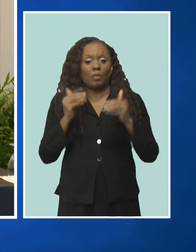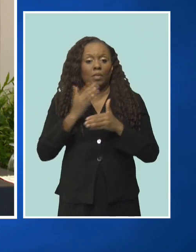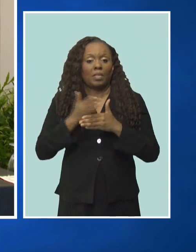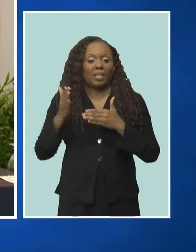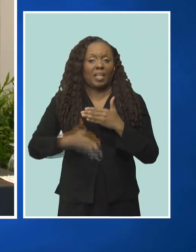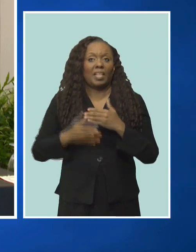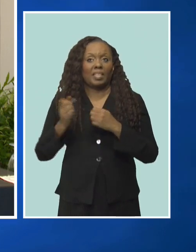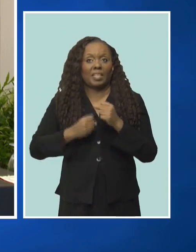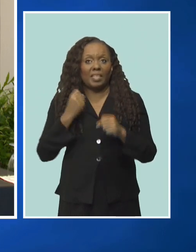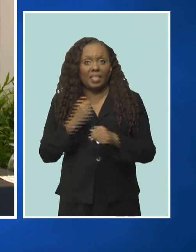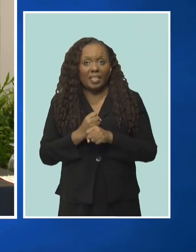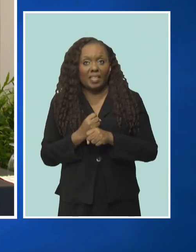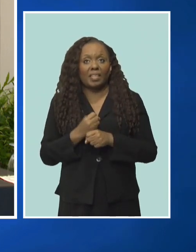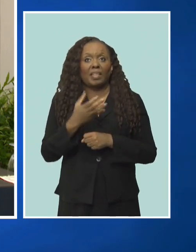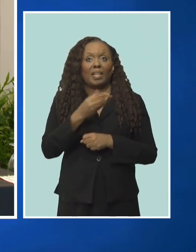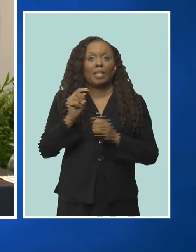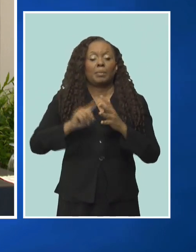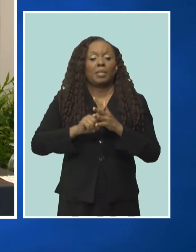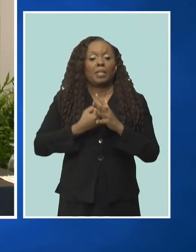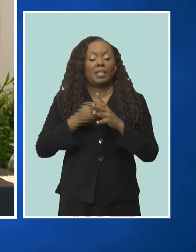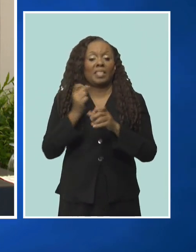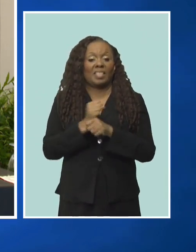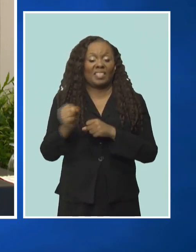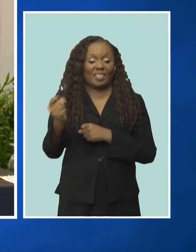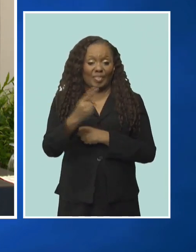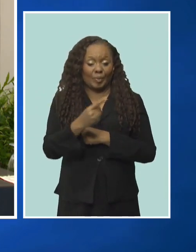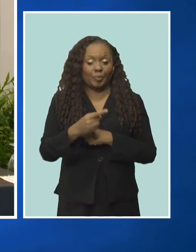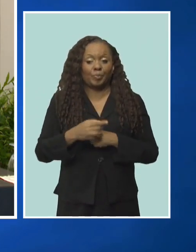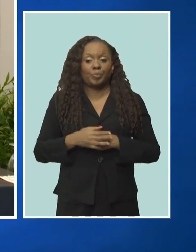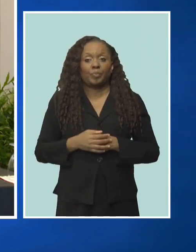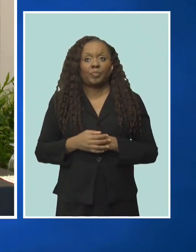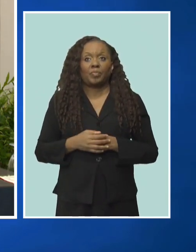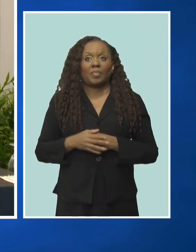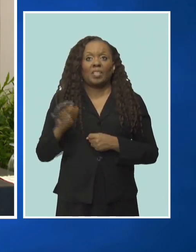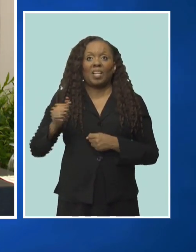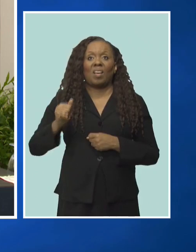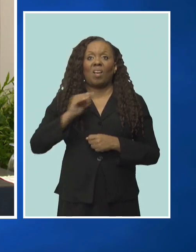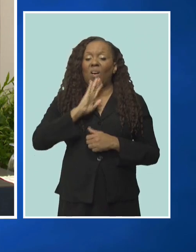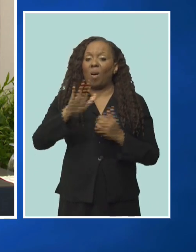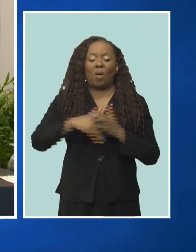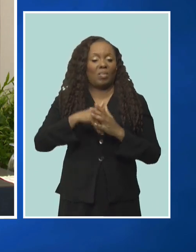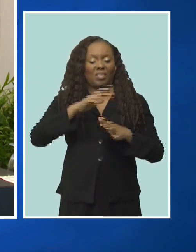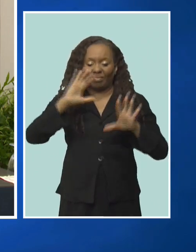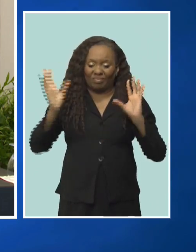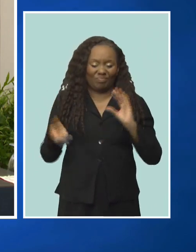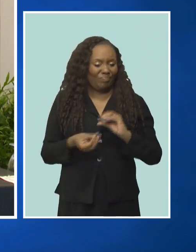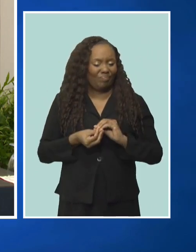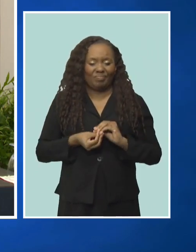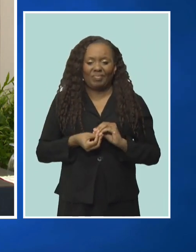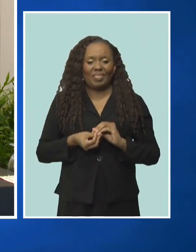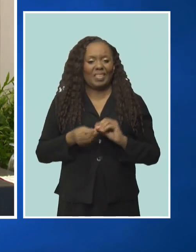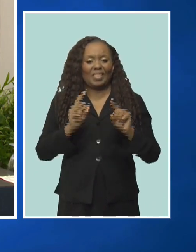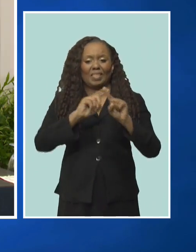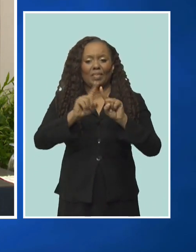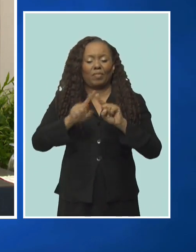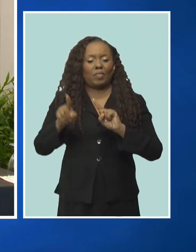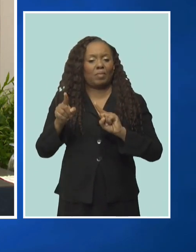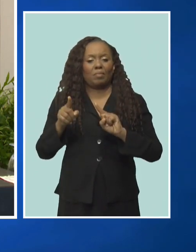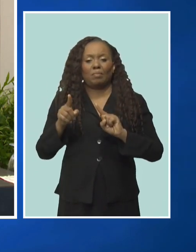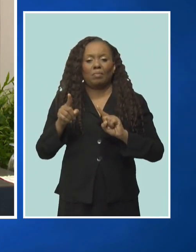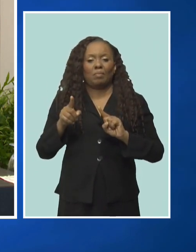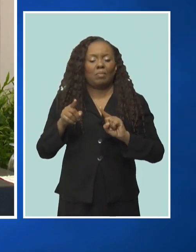year, certainly the beginning of next year. And that includes all of these other instruments that we are signing. So, you